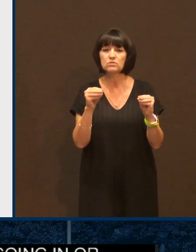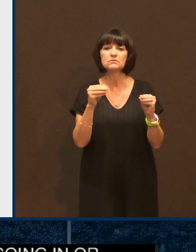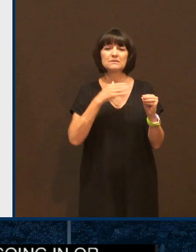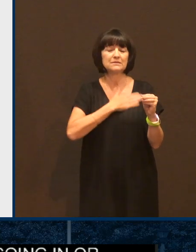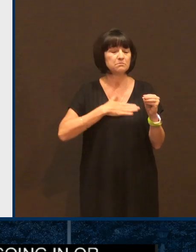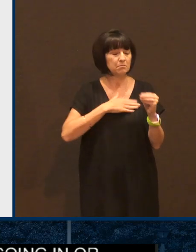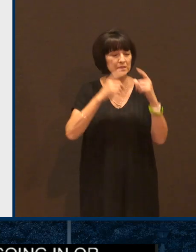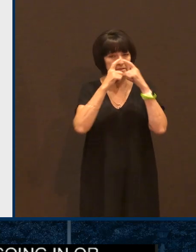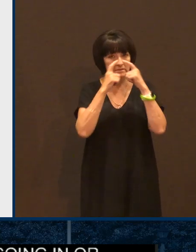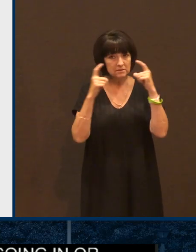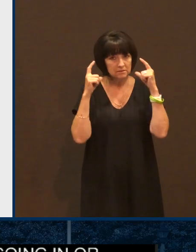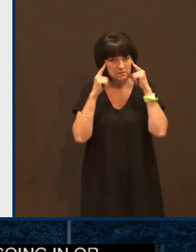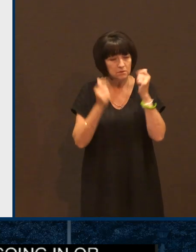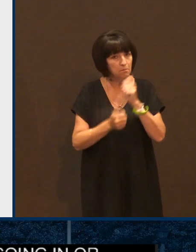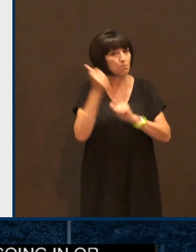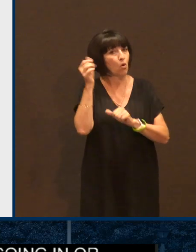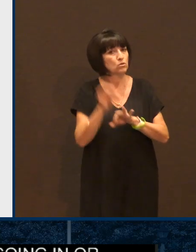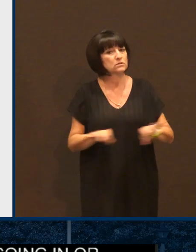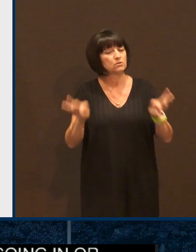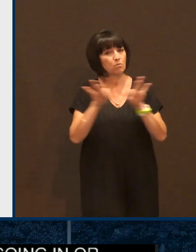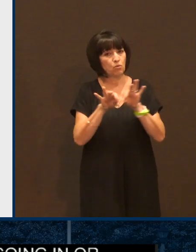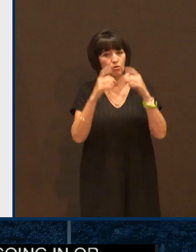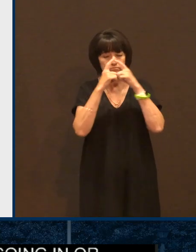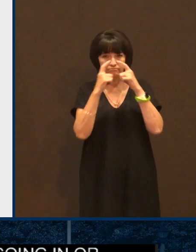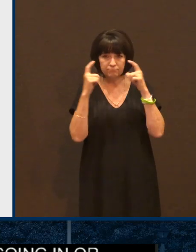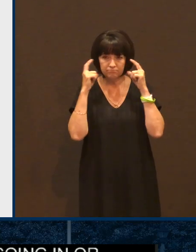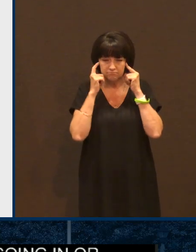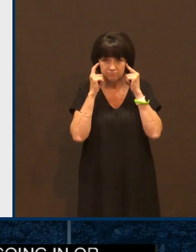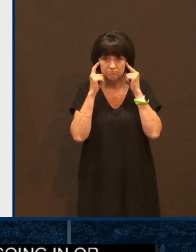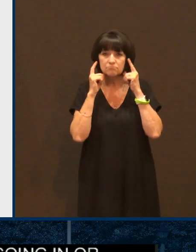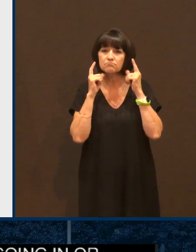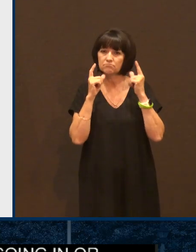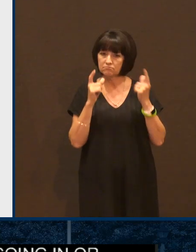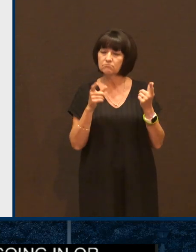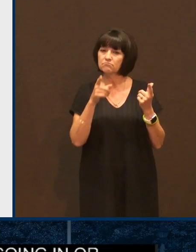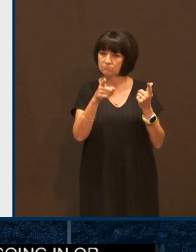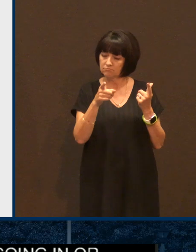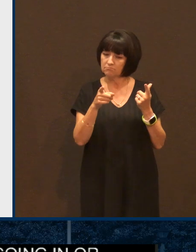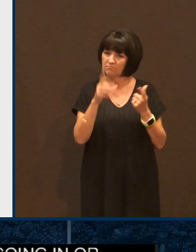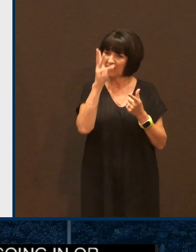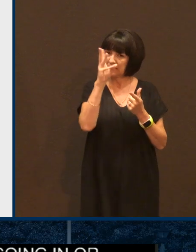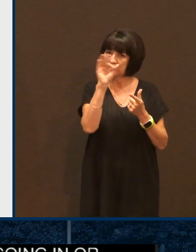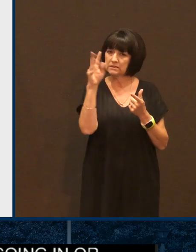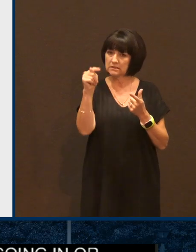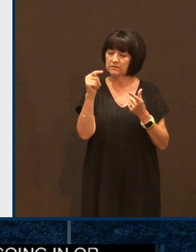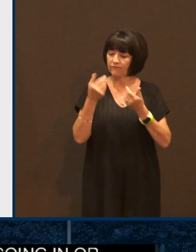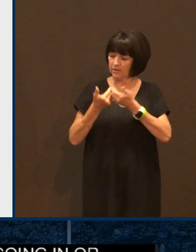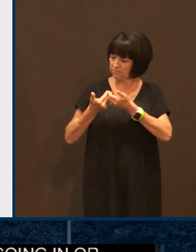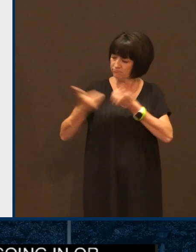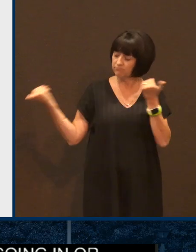mask, most importantly, or face covering, and try to stay at least 6